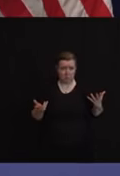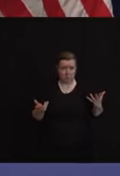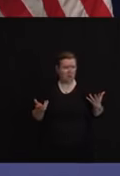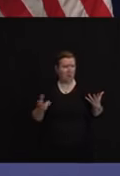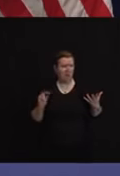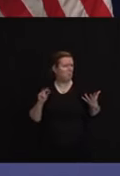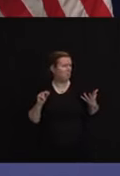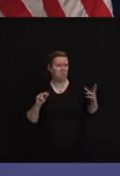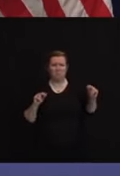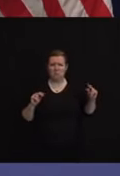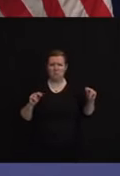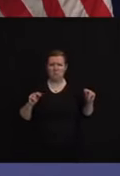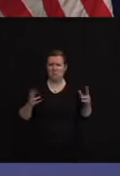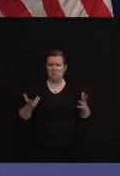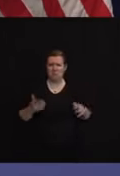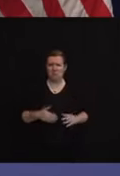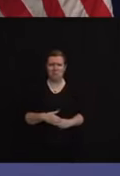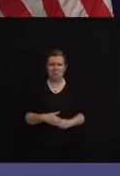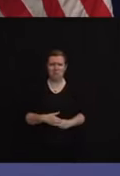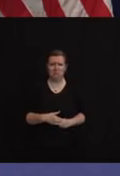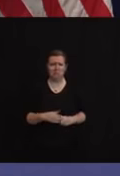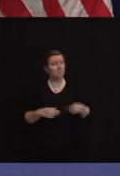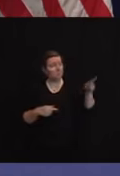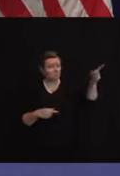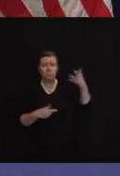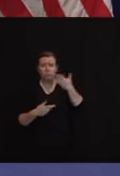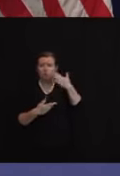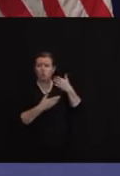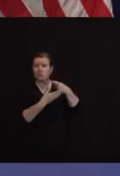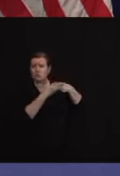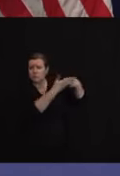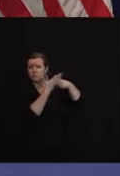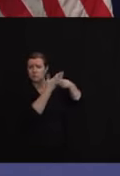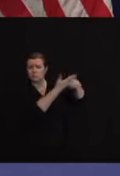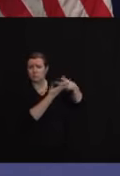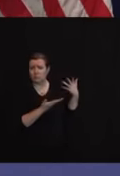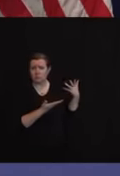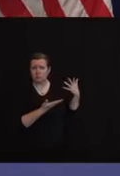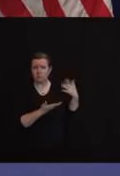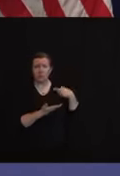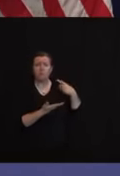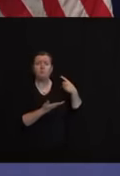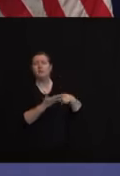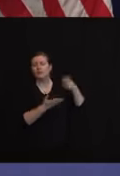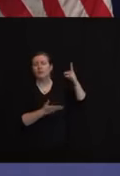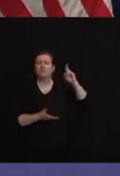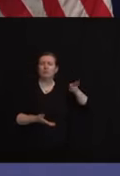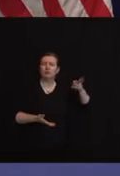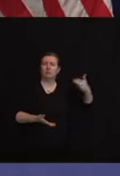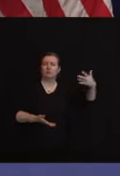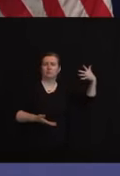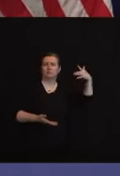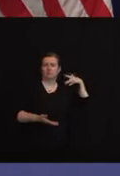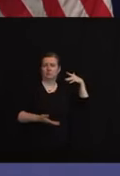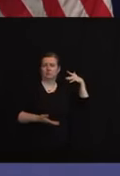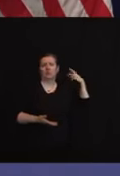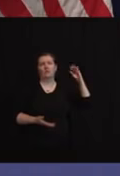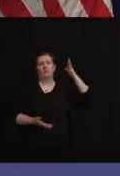good discussion, including historical, where we are and where we want to be in terms of our